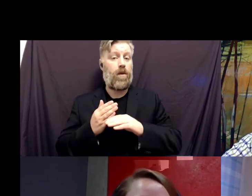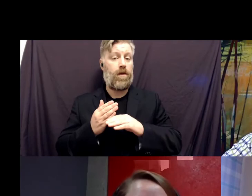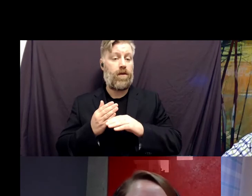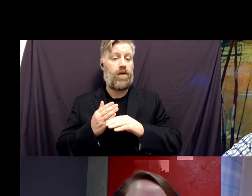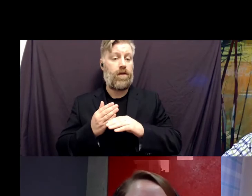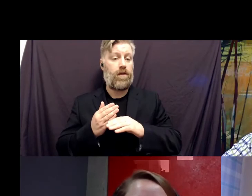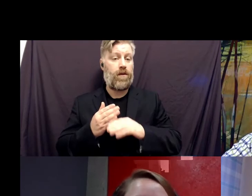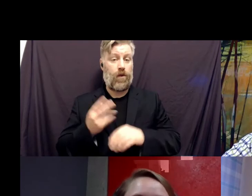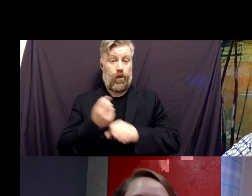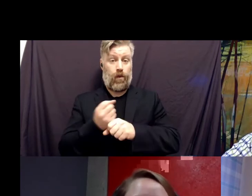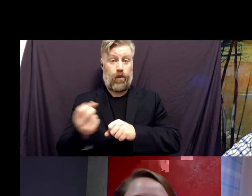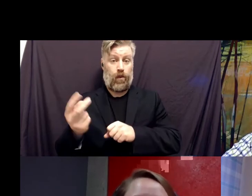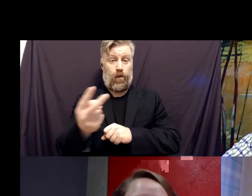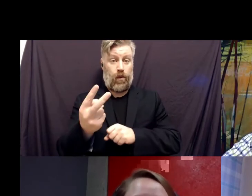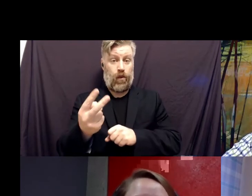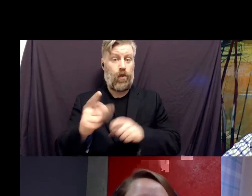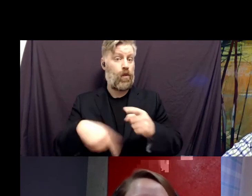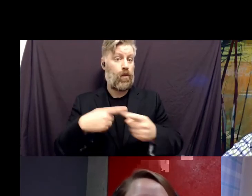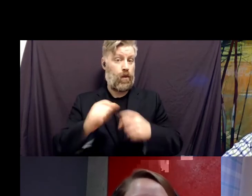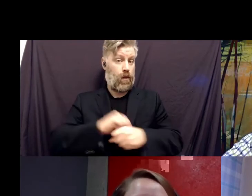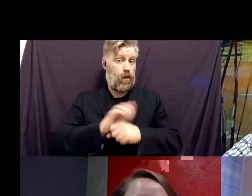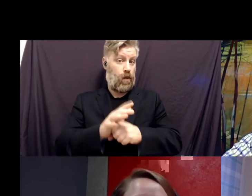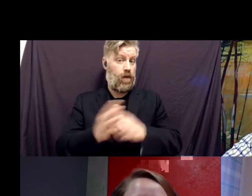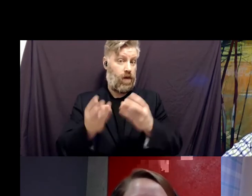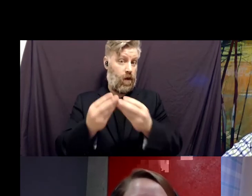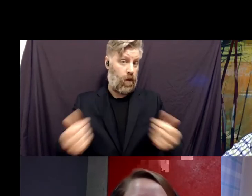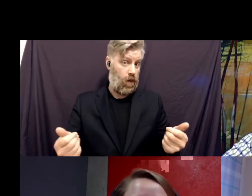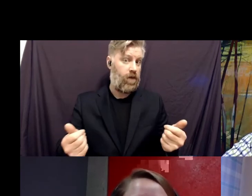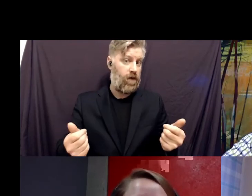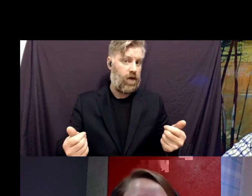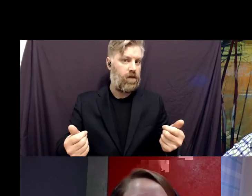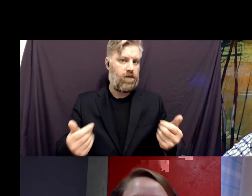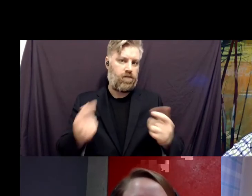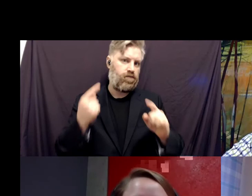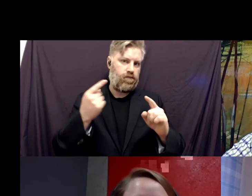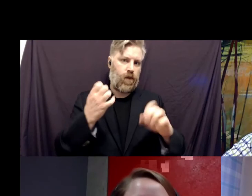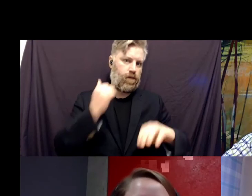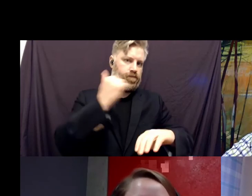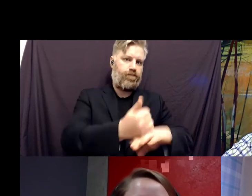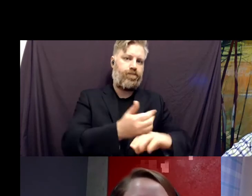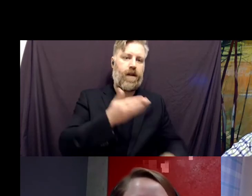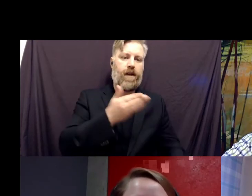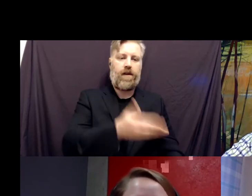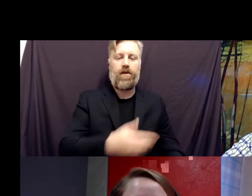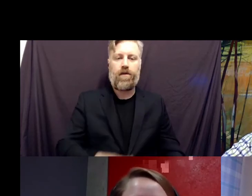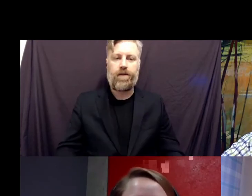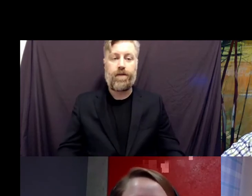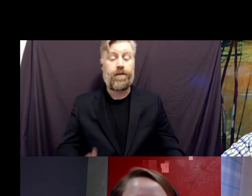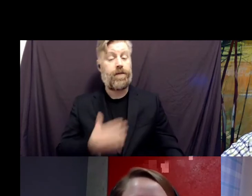Corona will be over, and my goal is